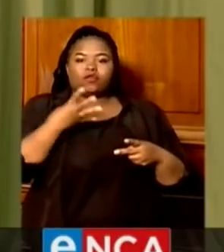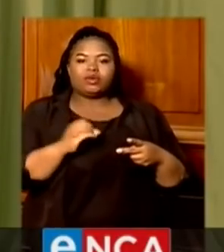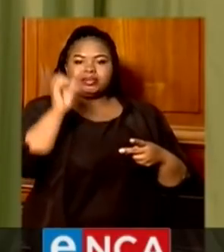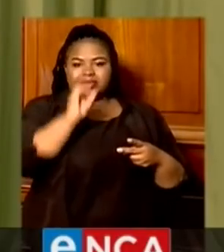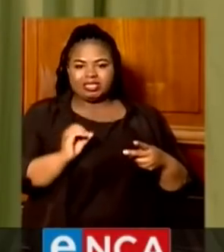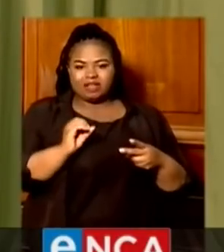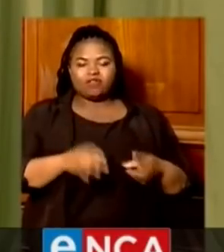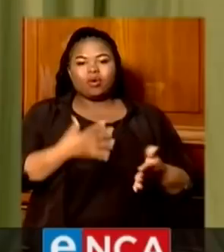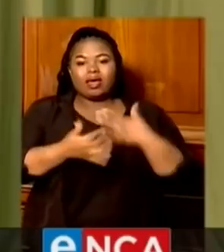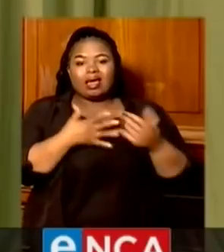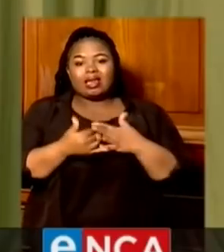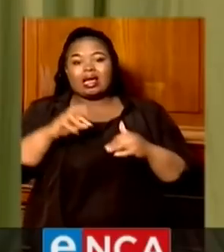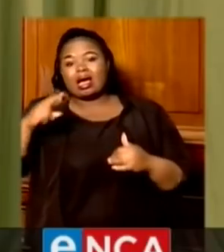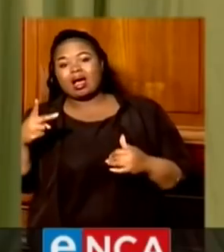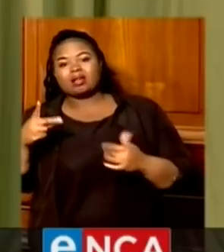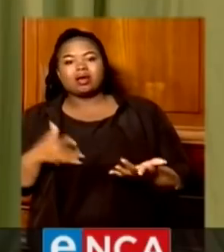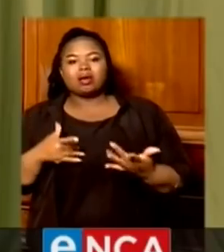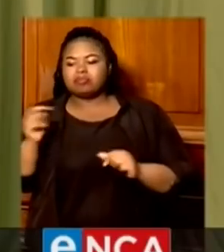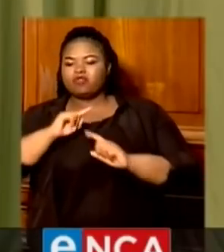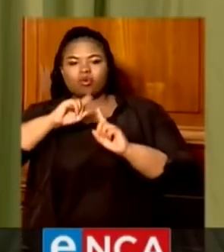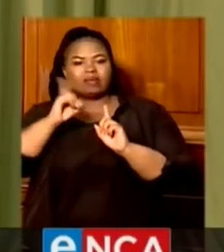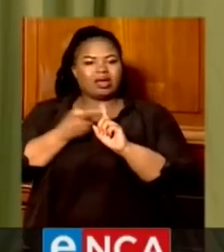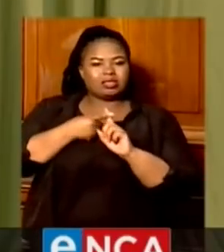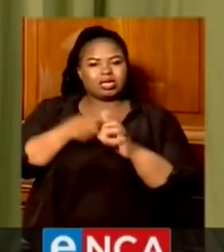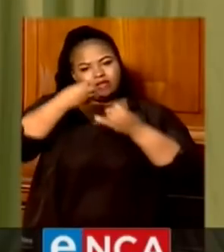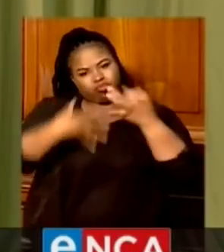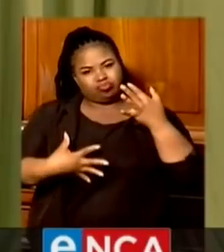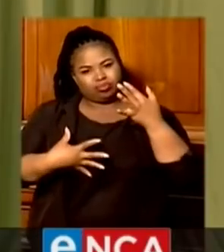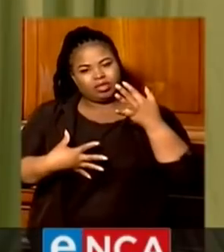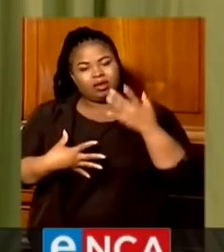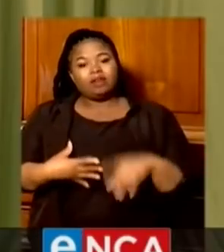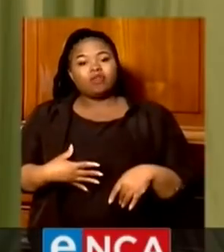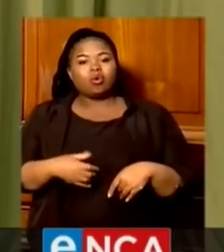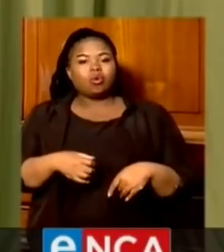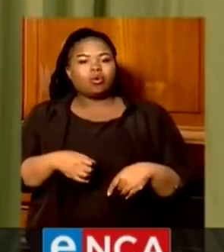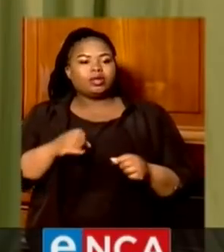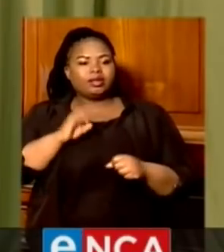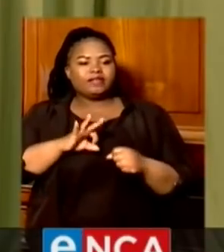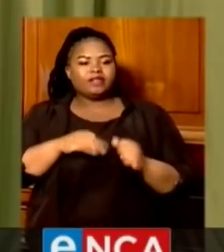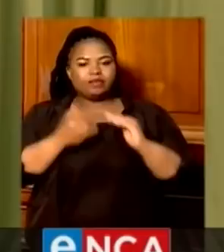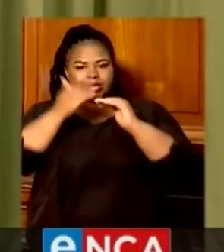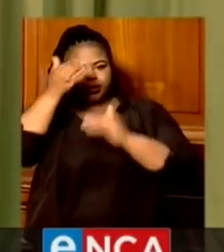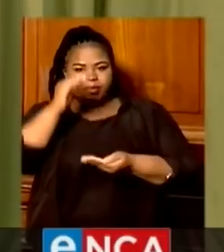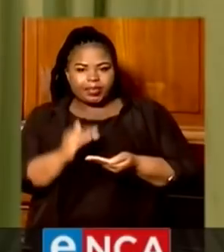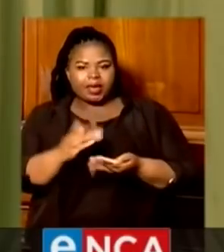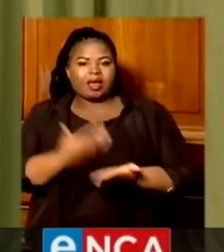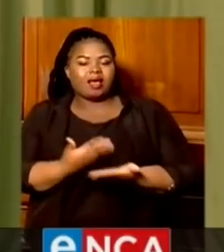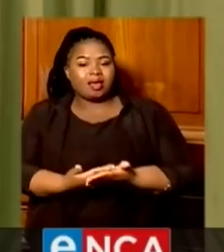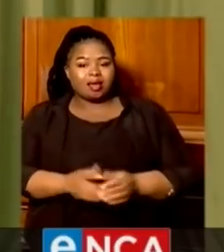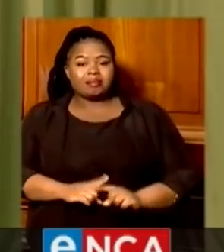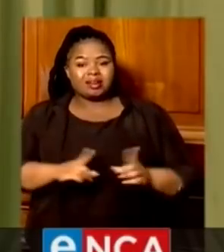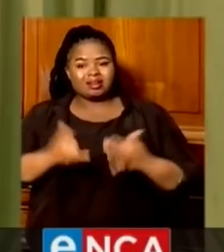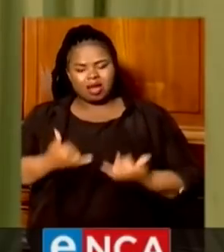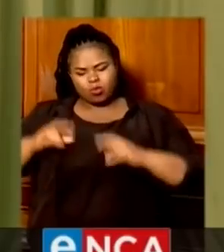of all alcohol-related trauma by the 3rd week. So when we get into the surge and we